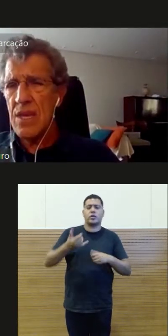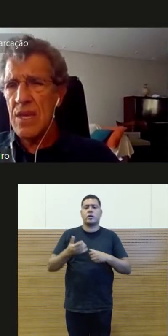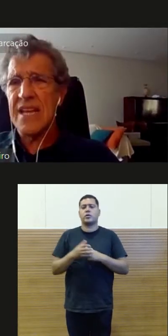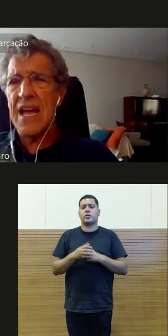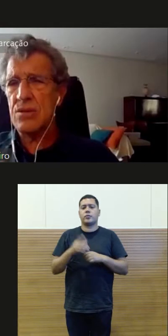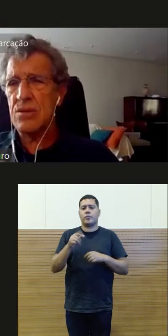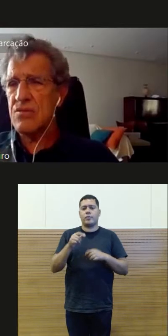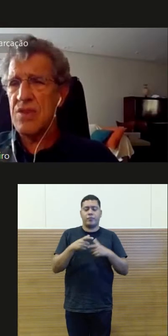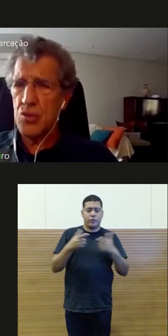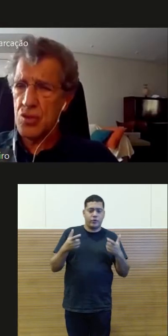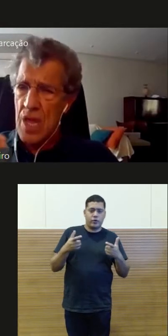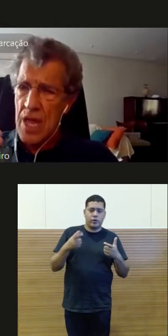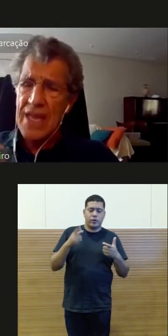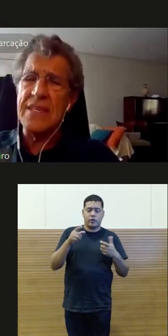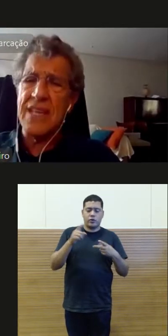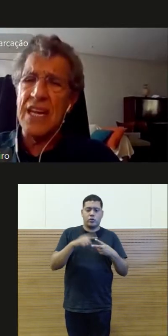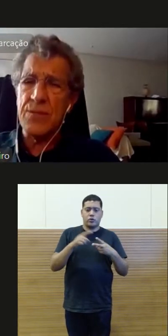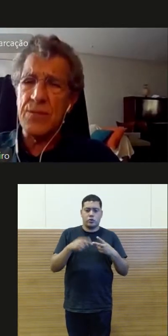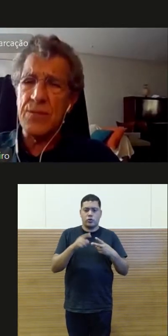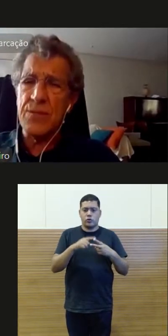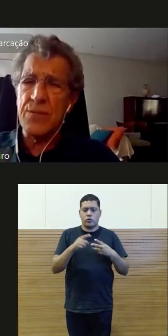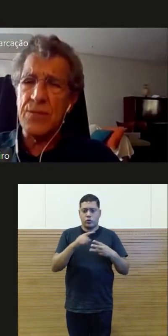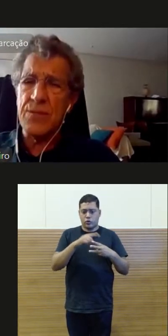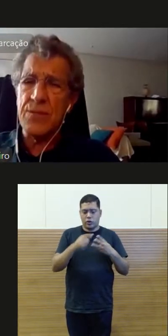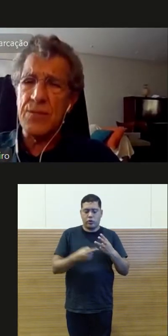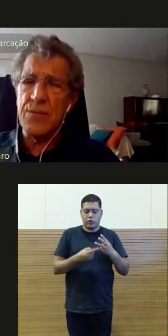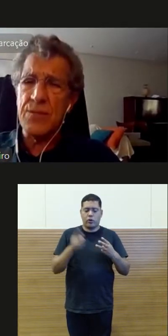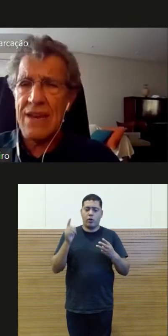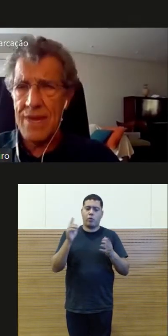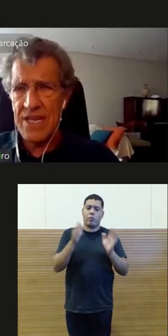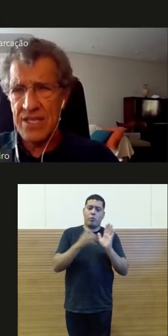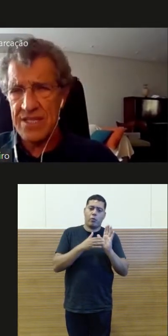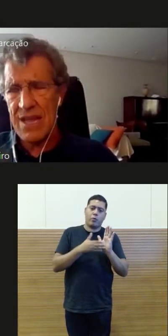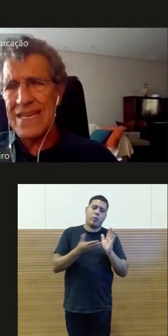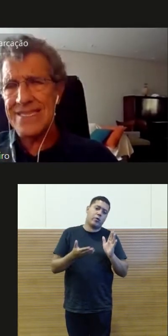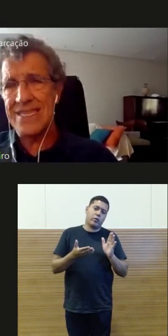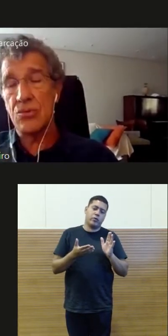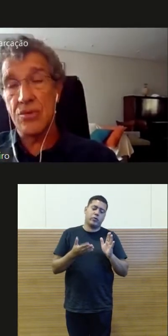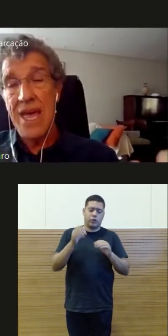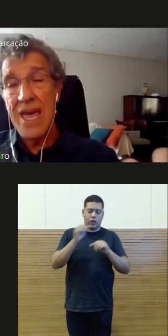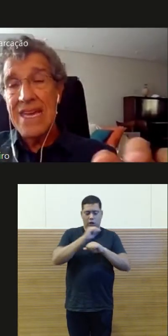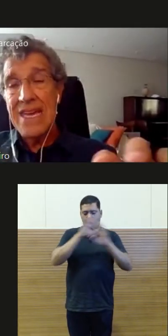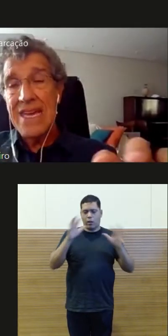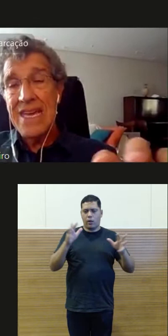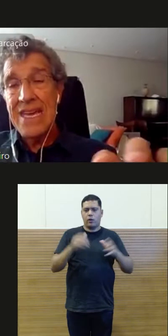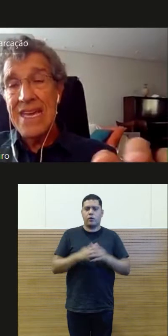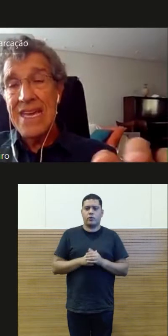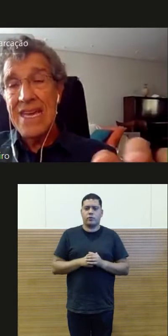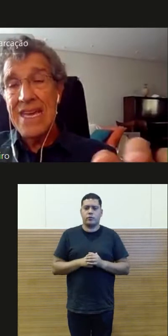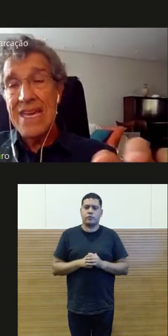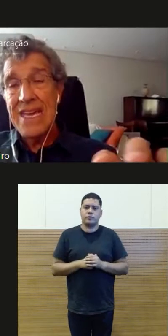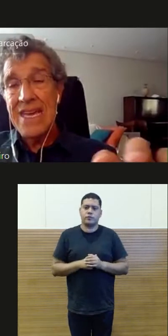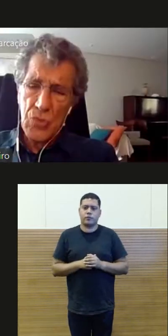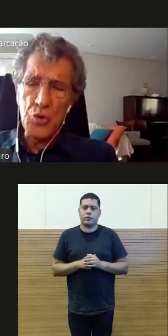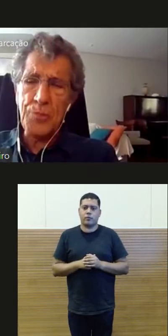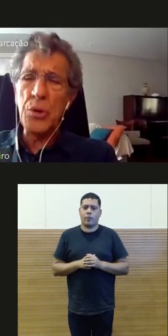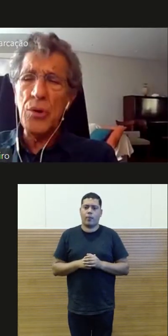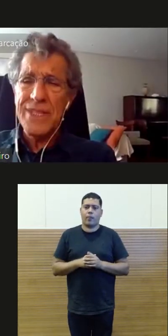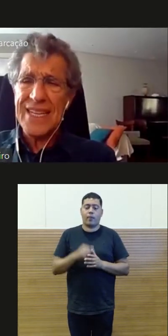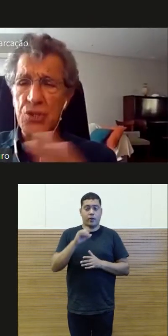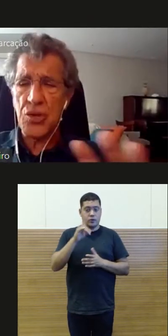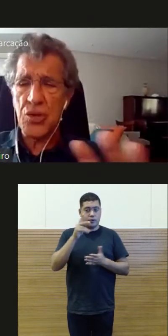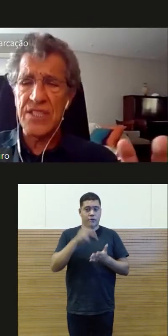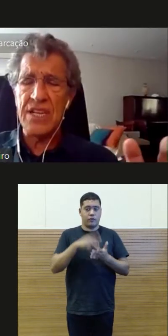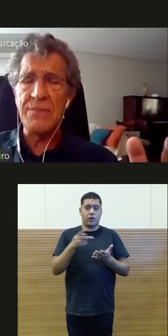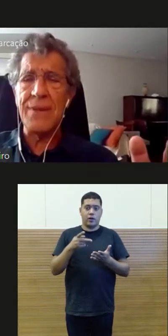oil, and cheese. Those three cases, we gave these three purposes quite clearly